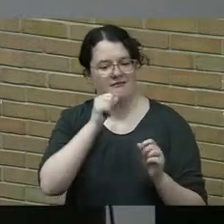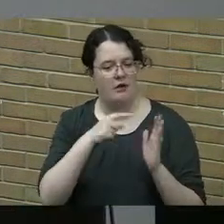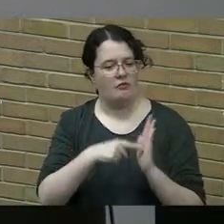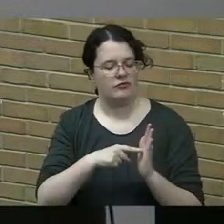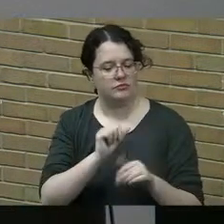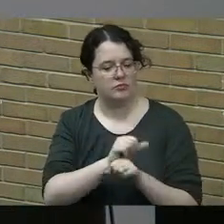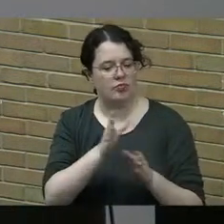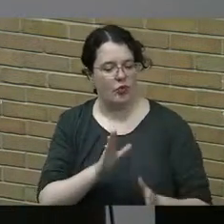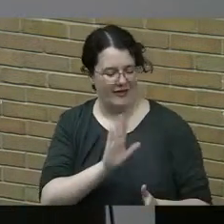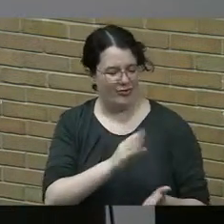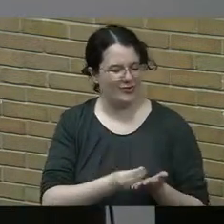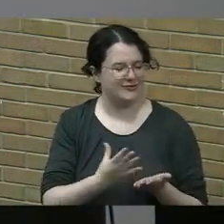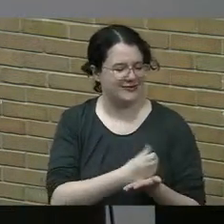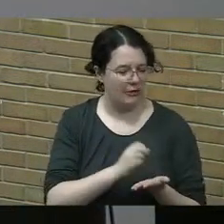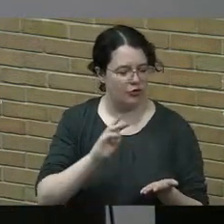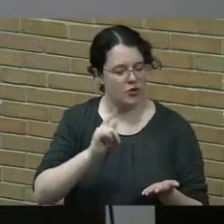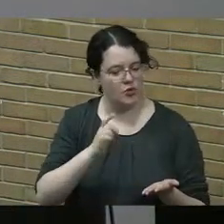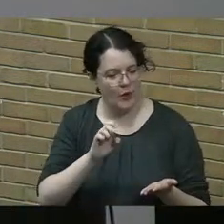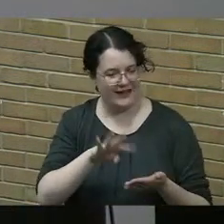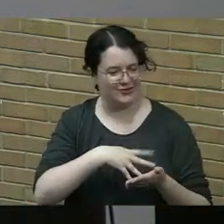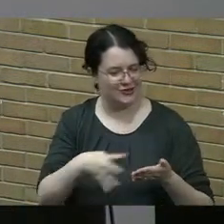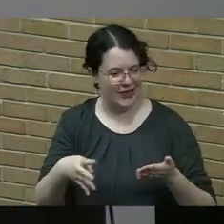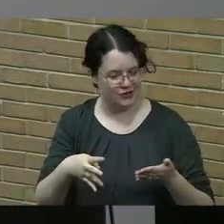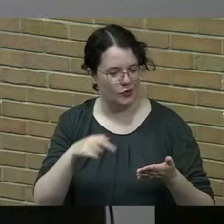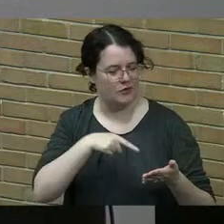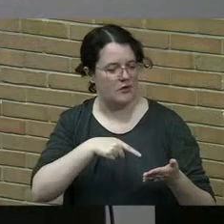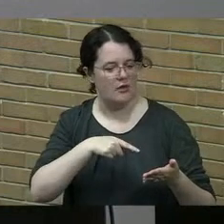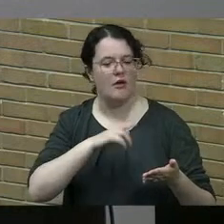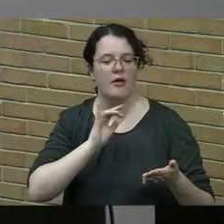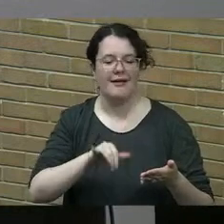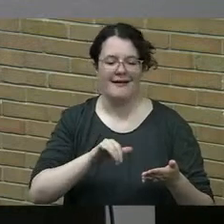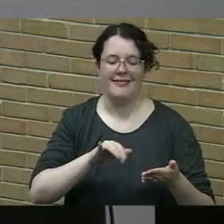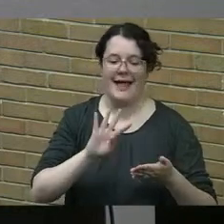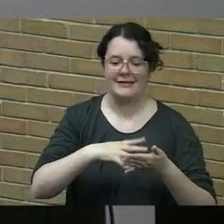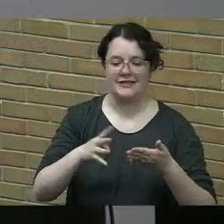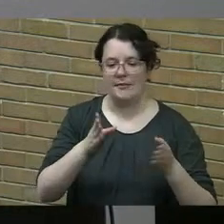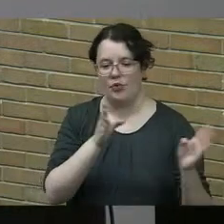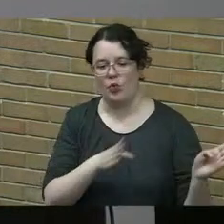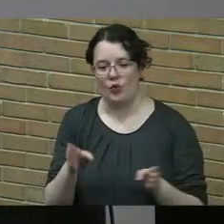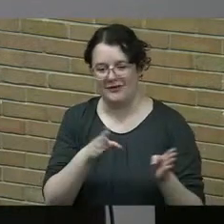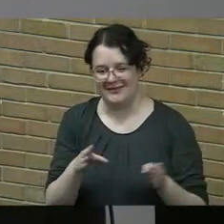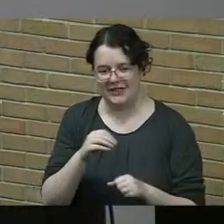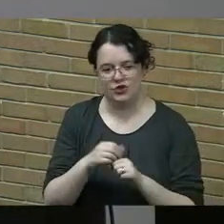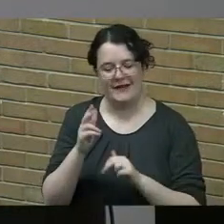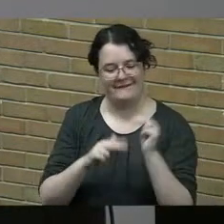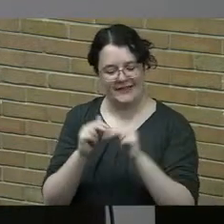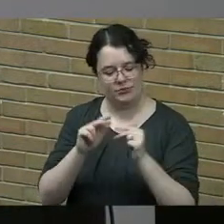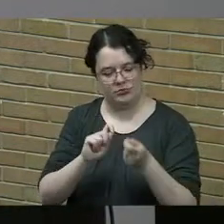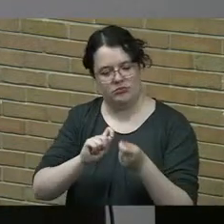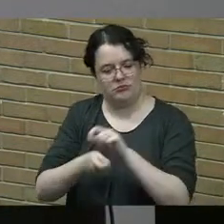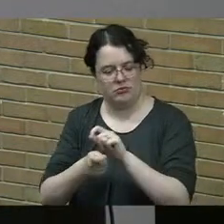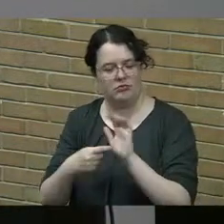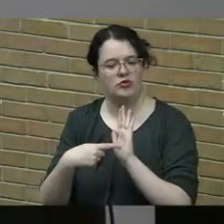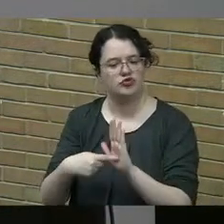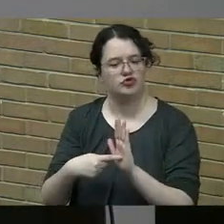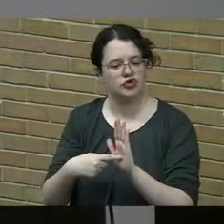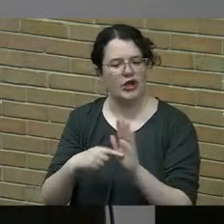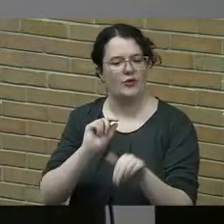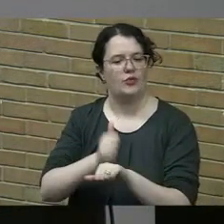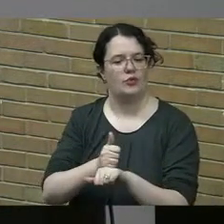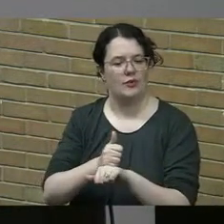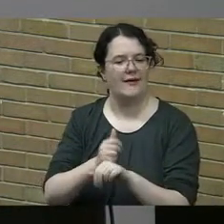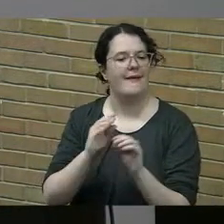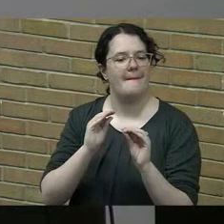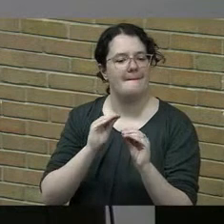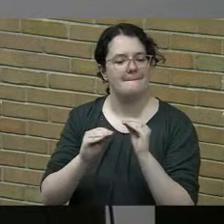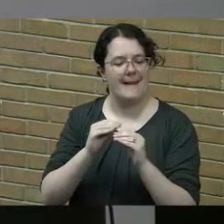salary and wage schedule and the authorized table of organization in the Facilities Department to reflect the creation of a